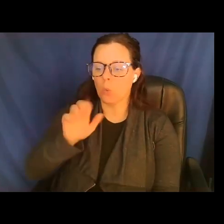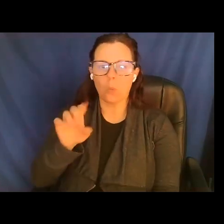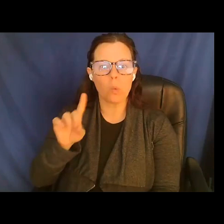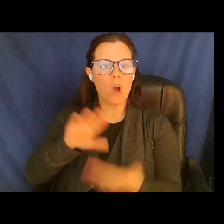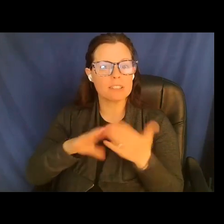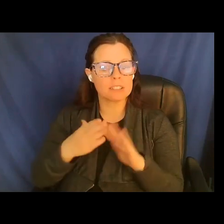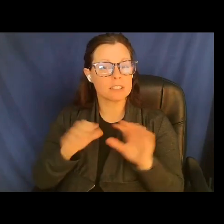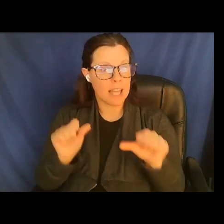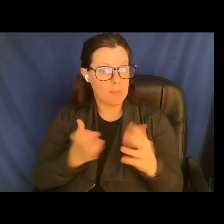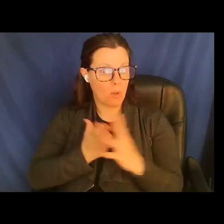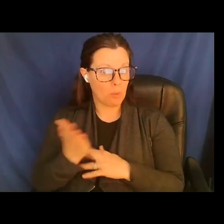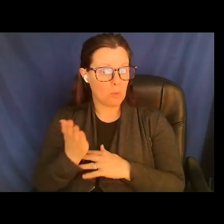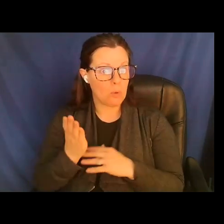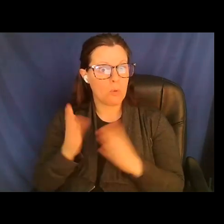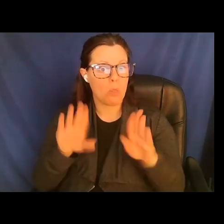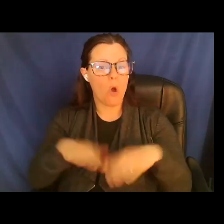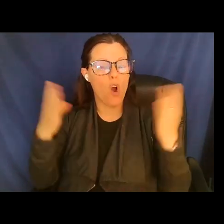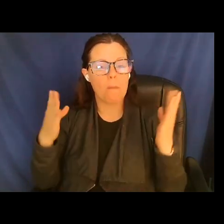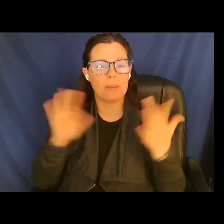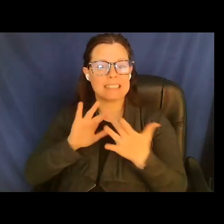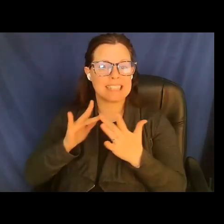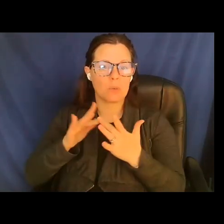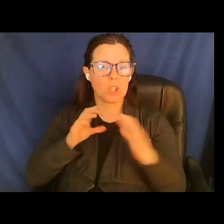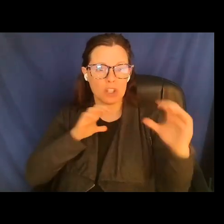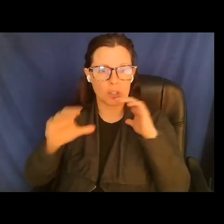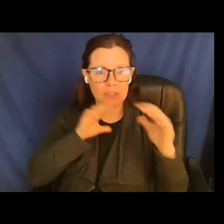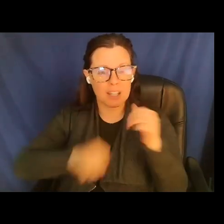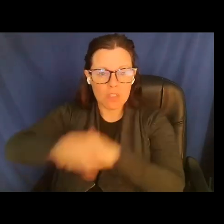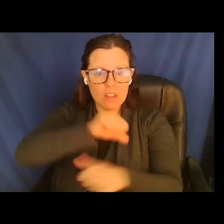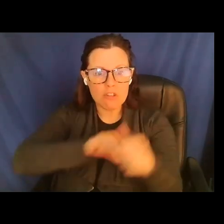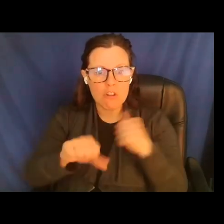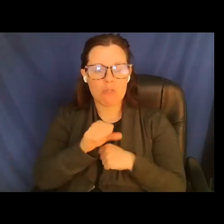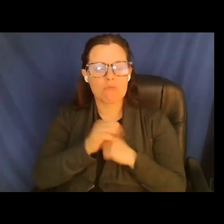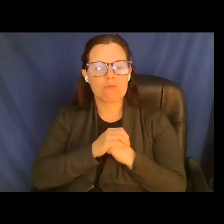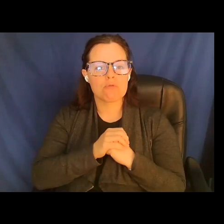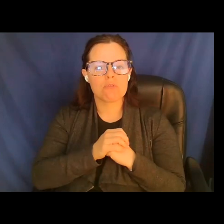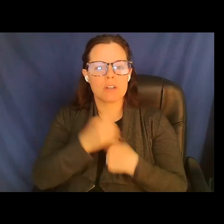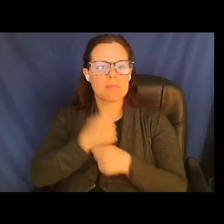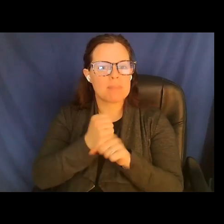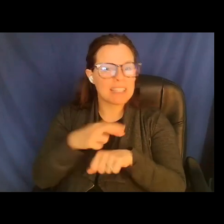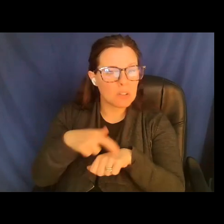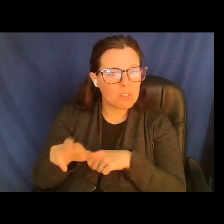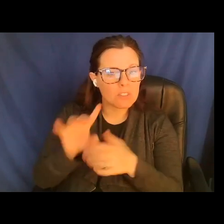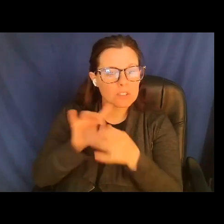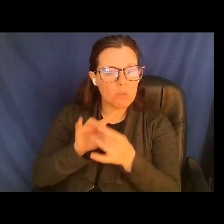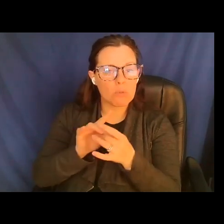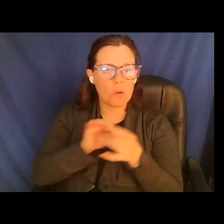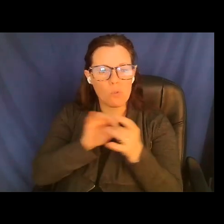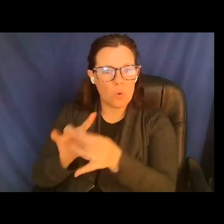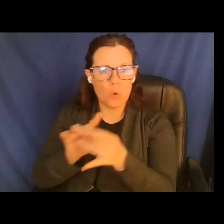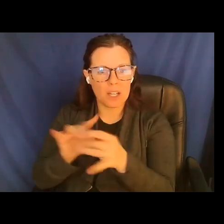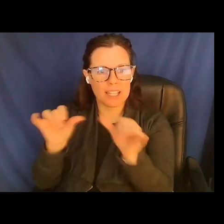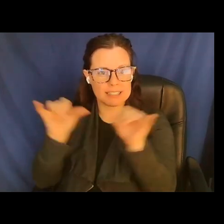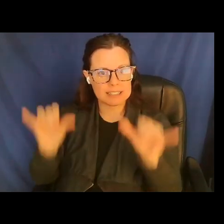through the Quad Cities Open Network, communicate with each other, making referrals through a coordinated system. And so that